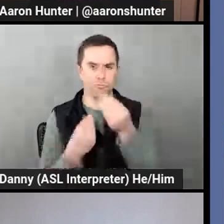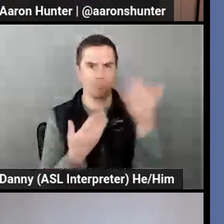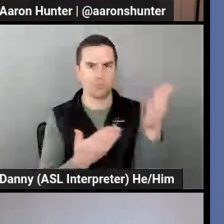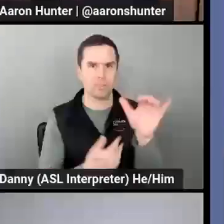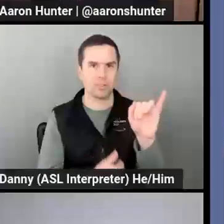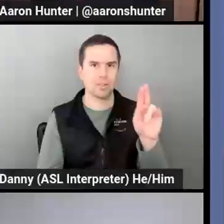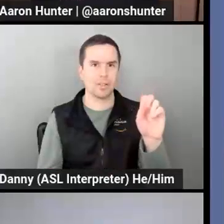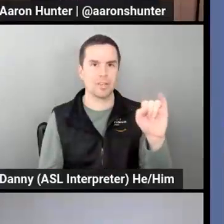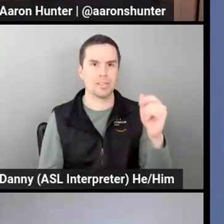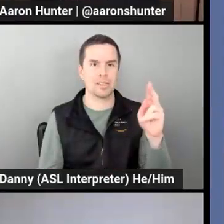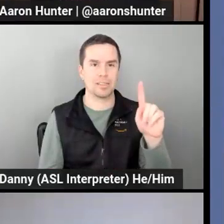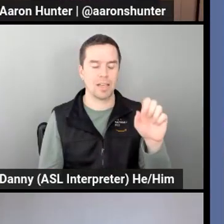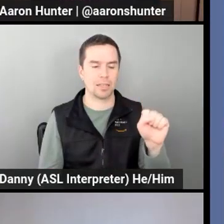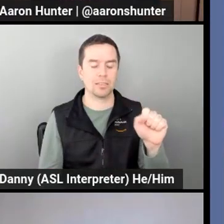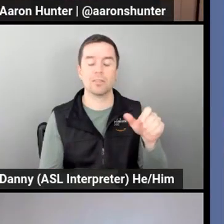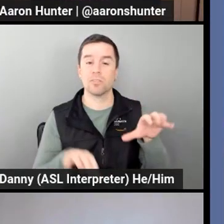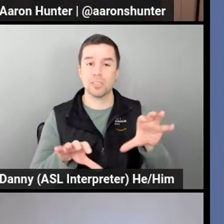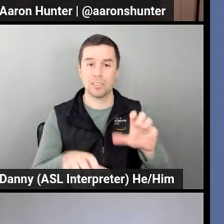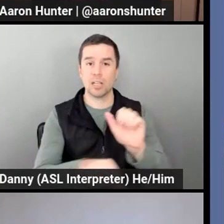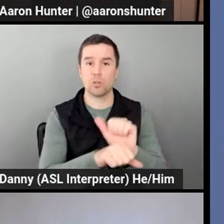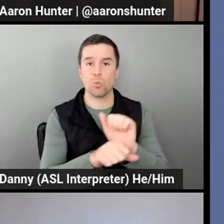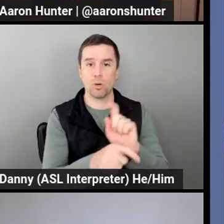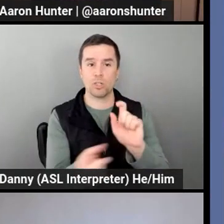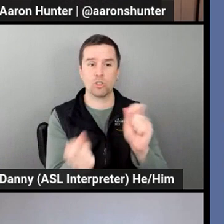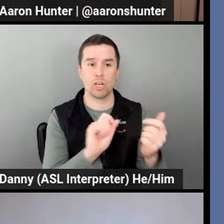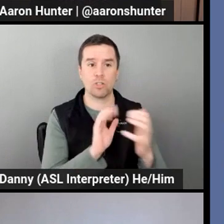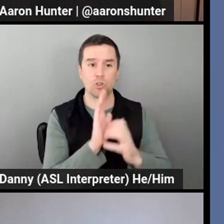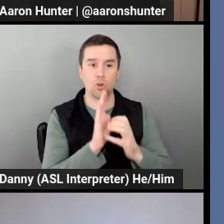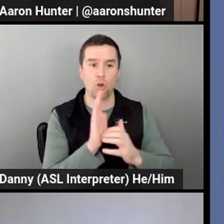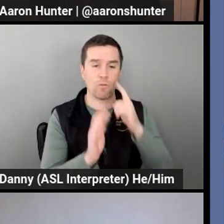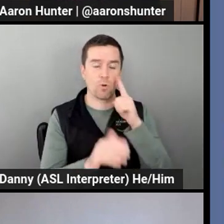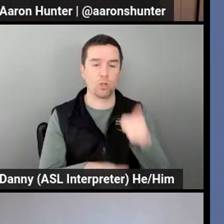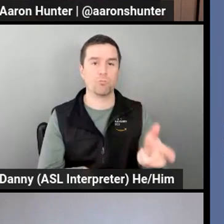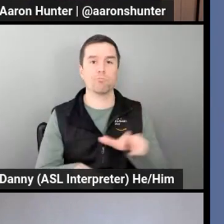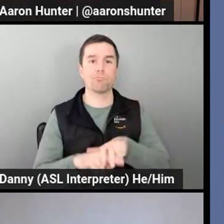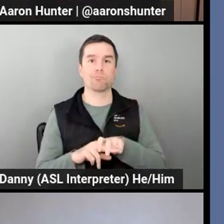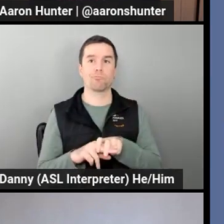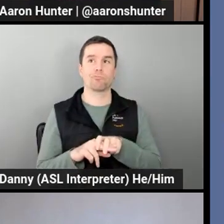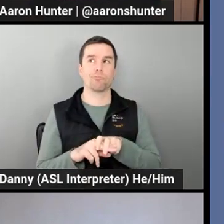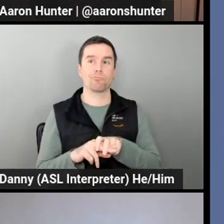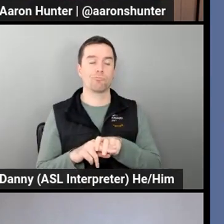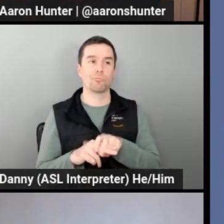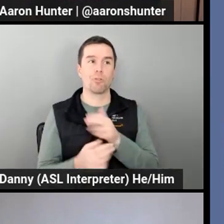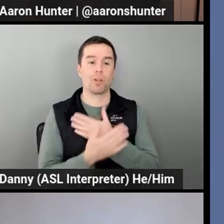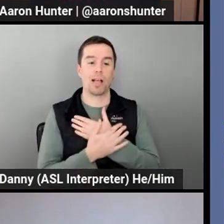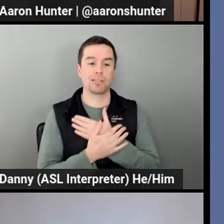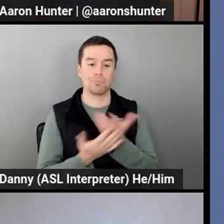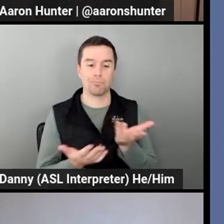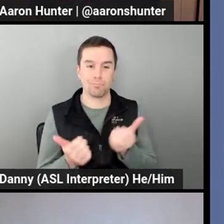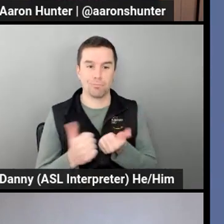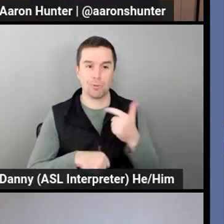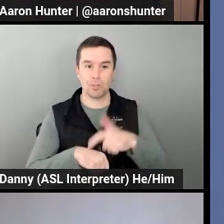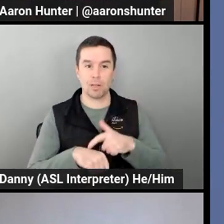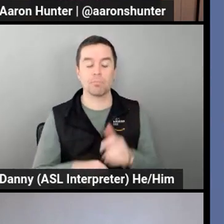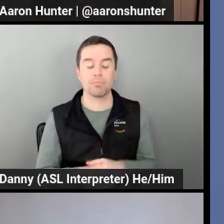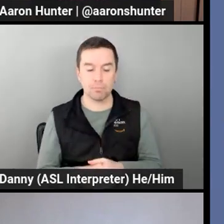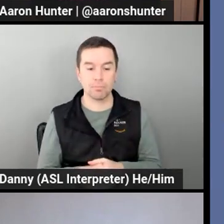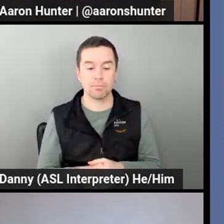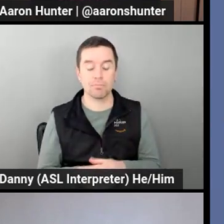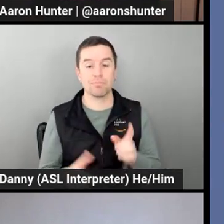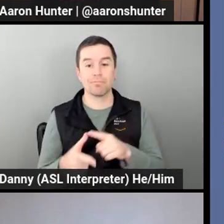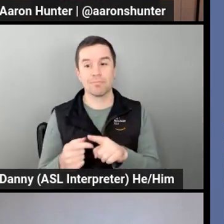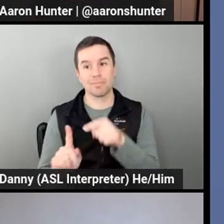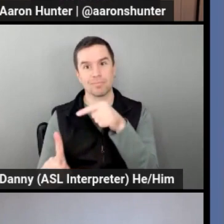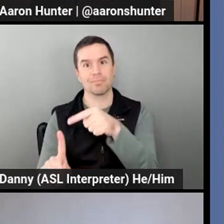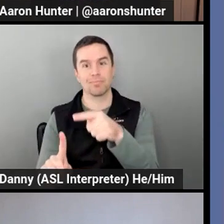code changes for you, so you can kind of sit back and relax for most of the part, and then also does the work to actually spin up the deployment